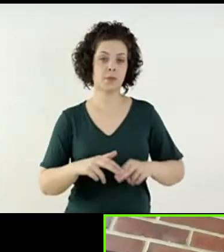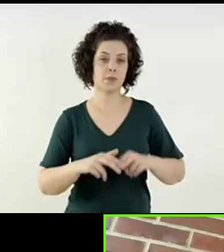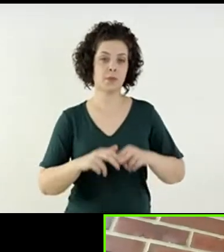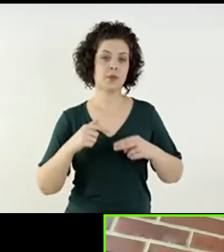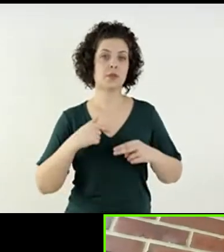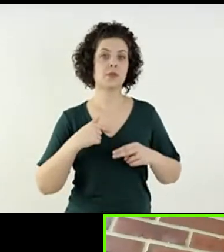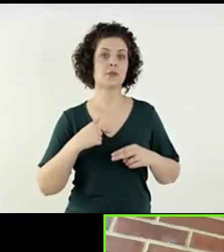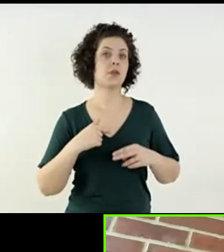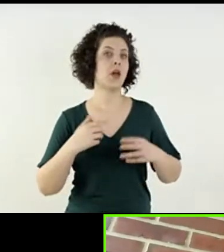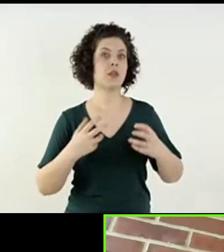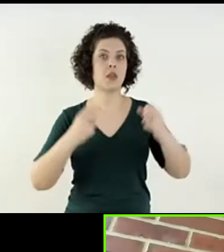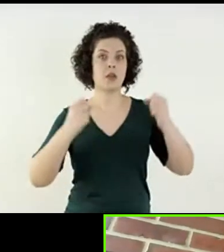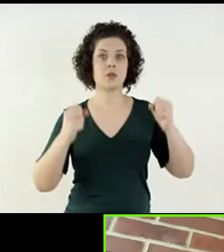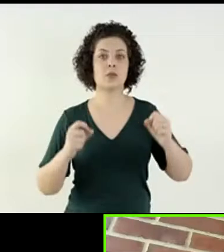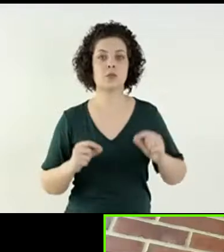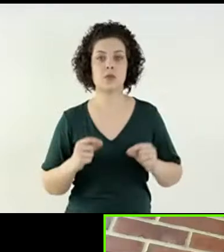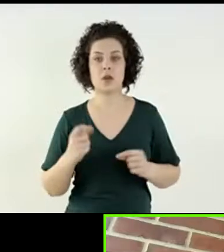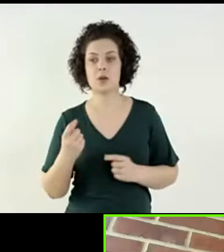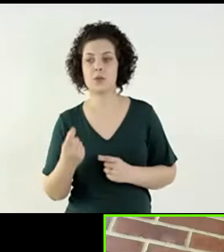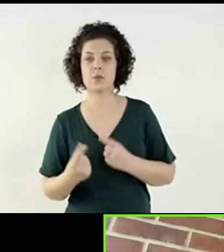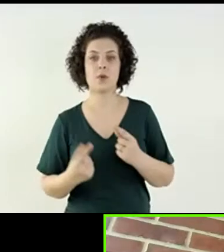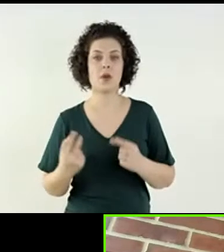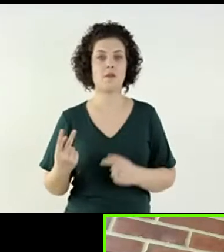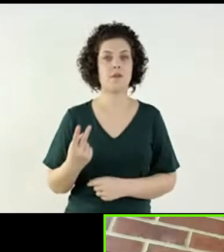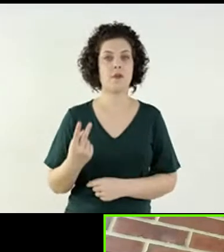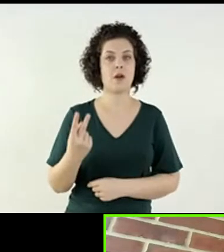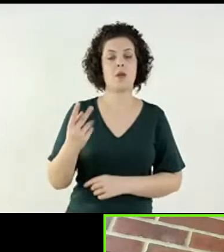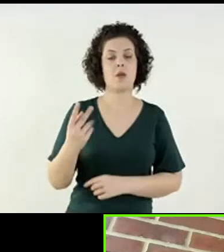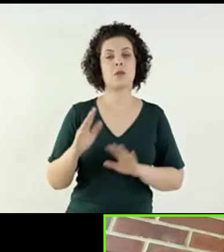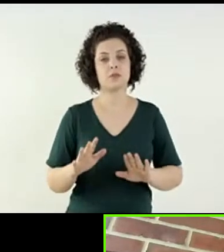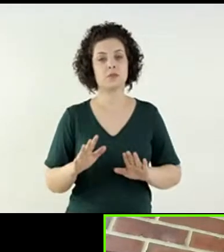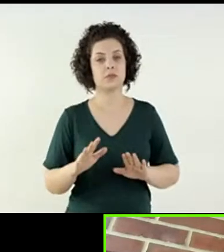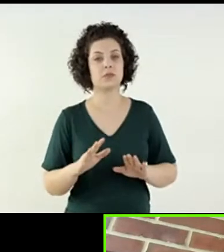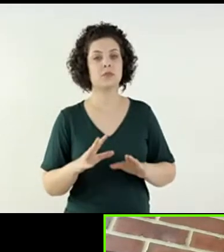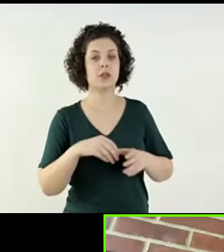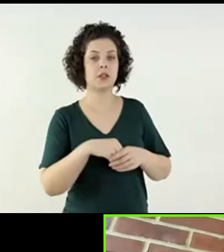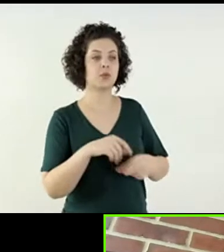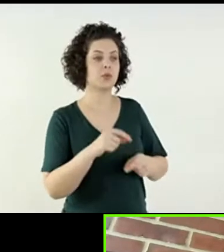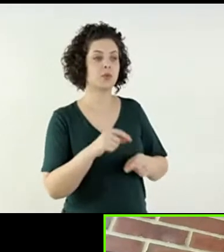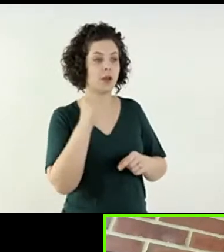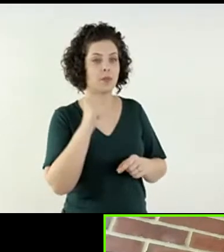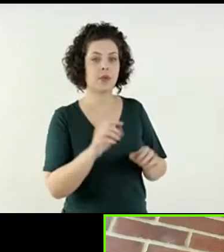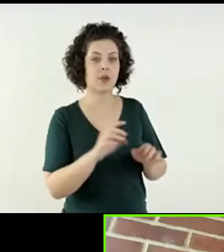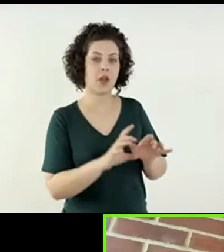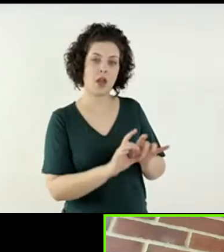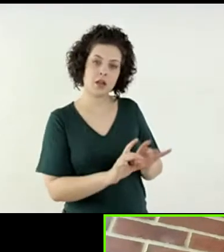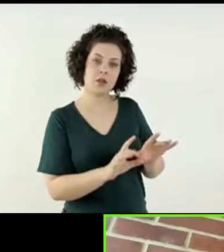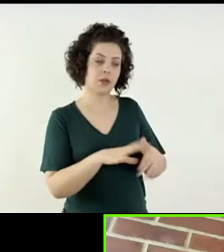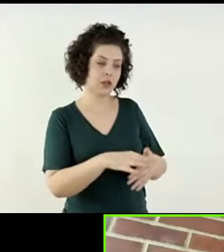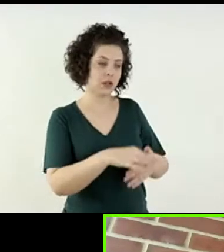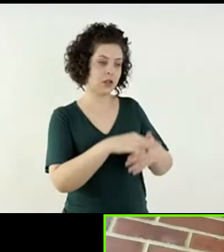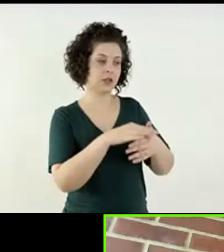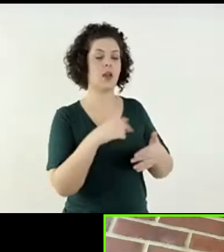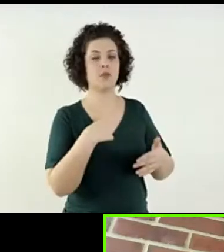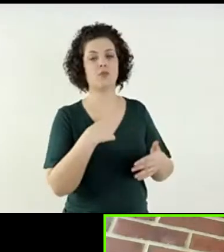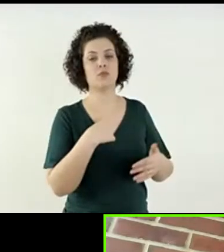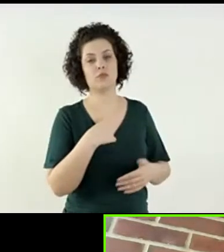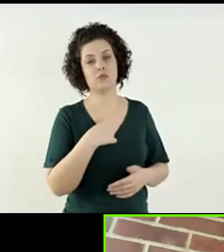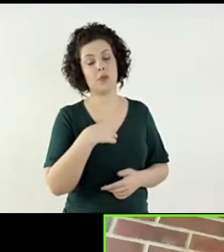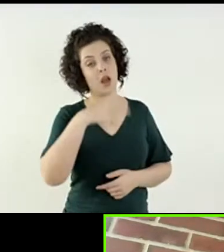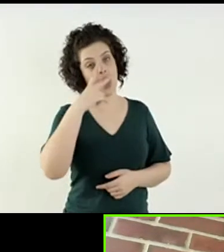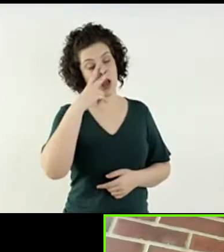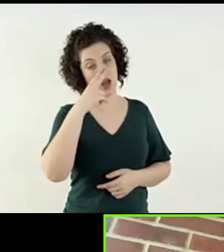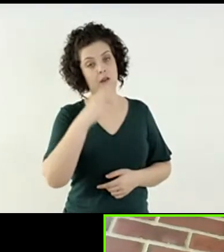certain values within women's liberation that I aspire to, that I find quite brave, for lack of a